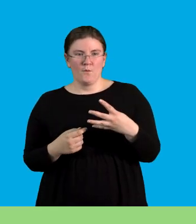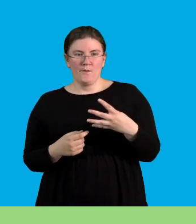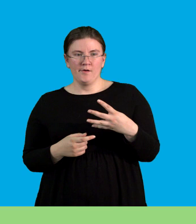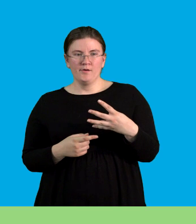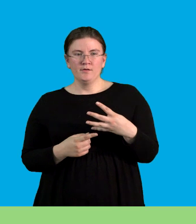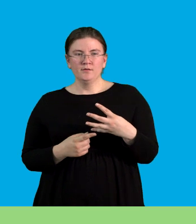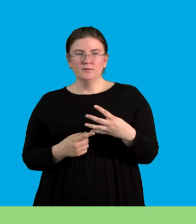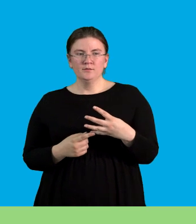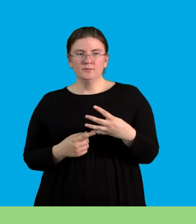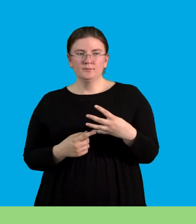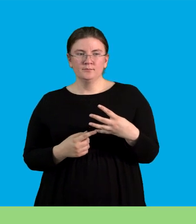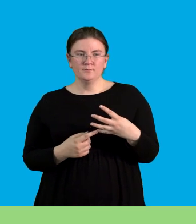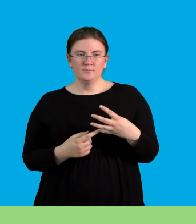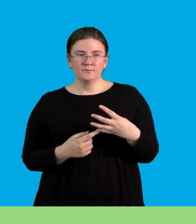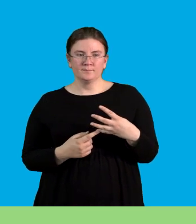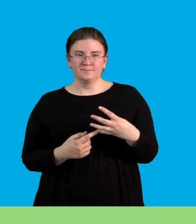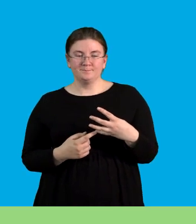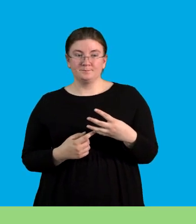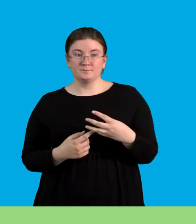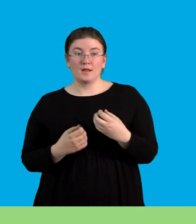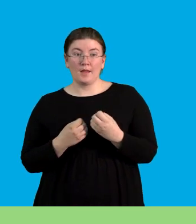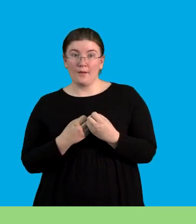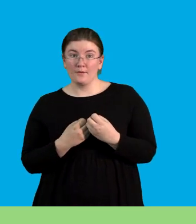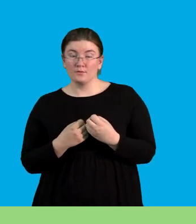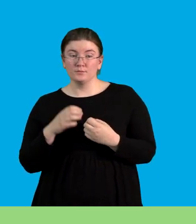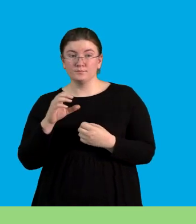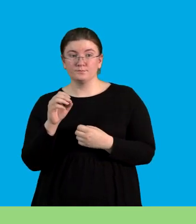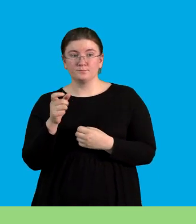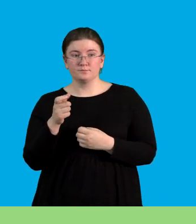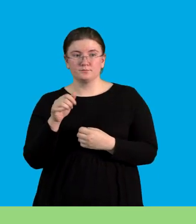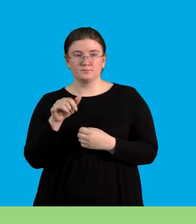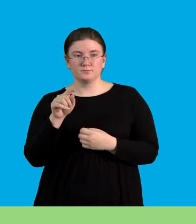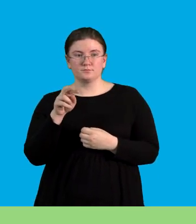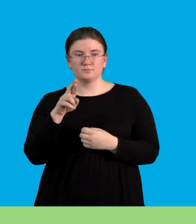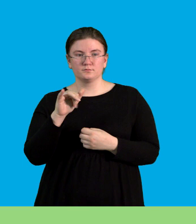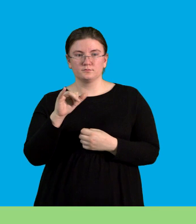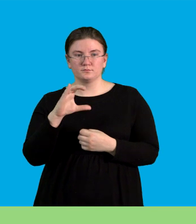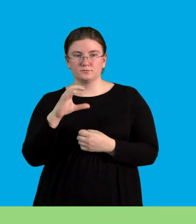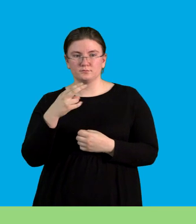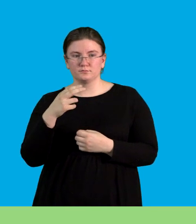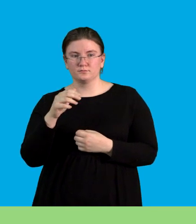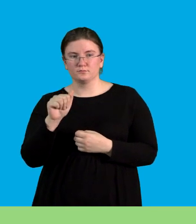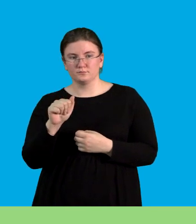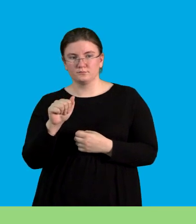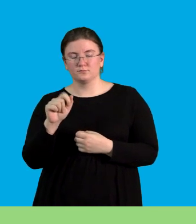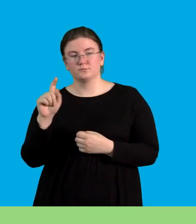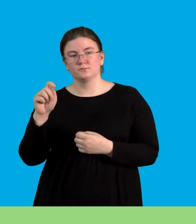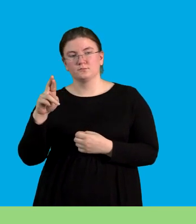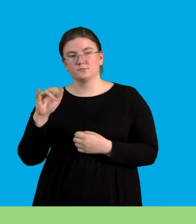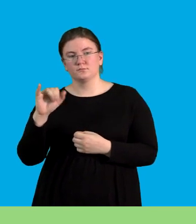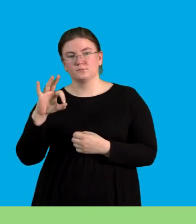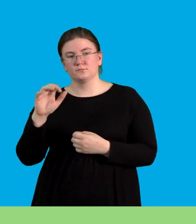question number 4. It says or asks, how many Oxytricha triphelix could lie end to end